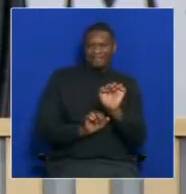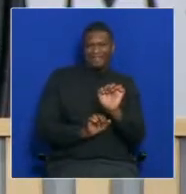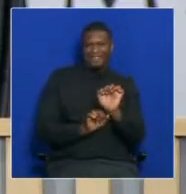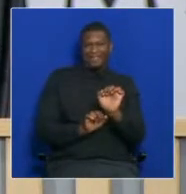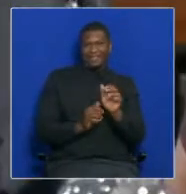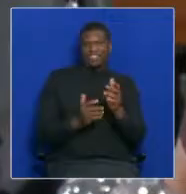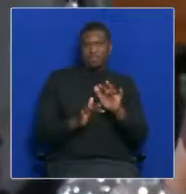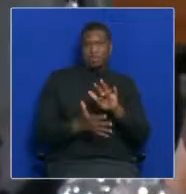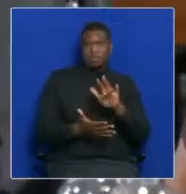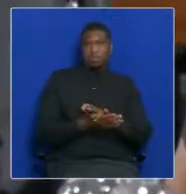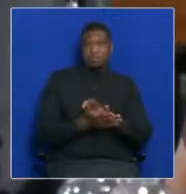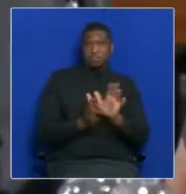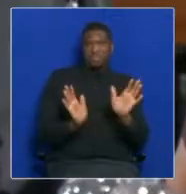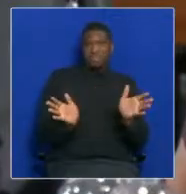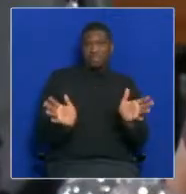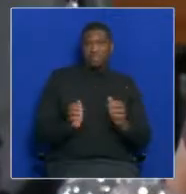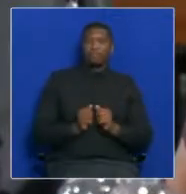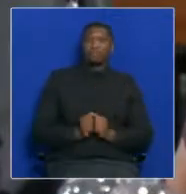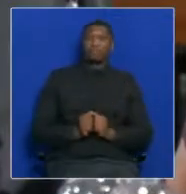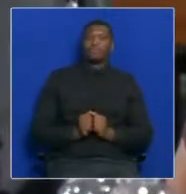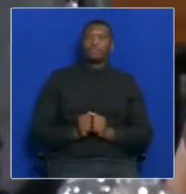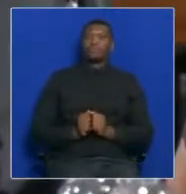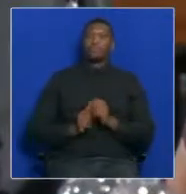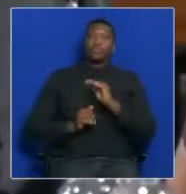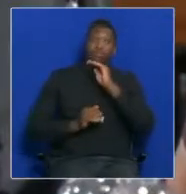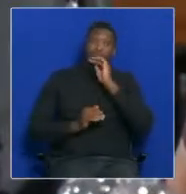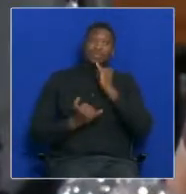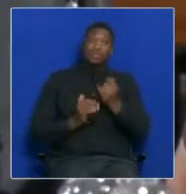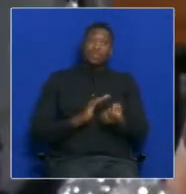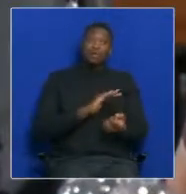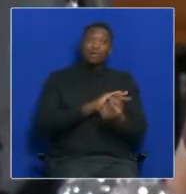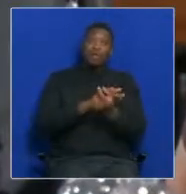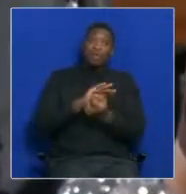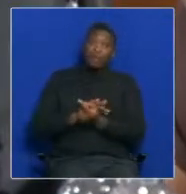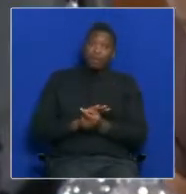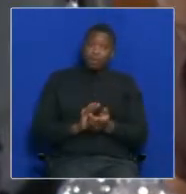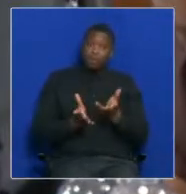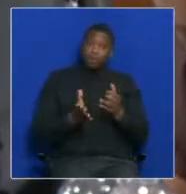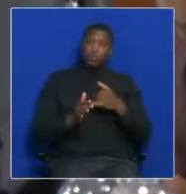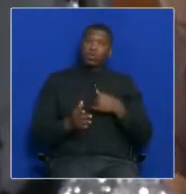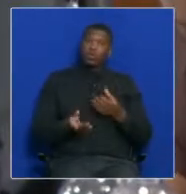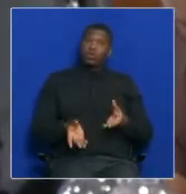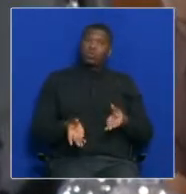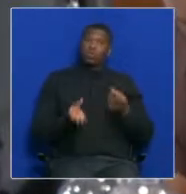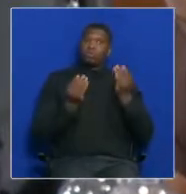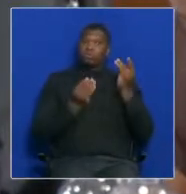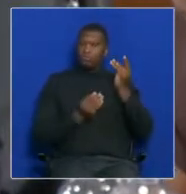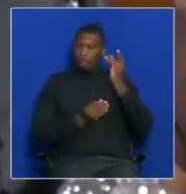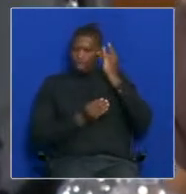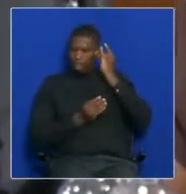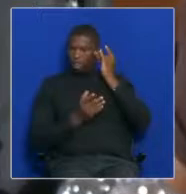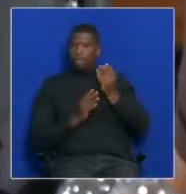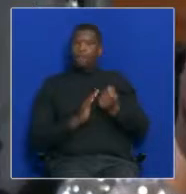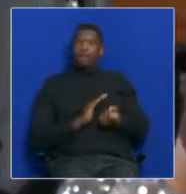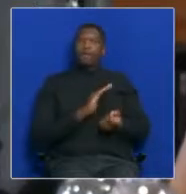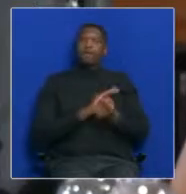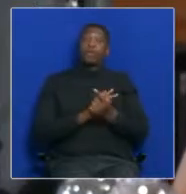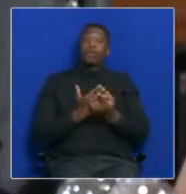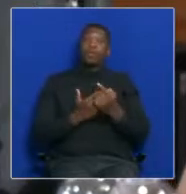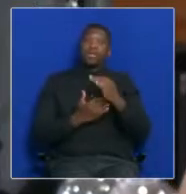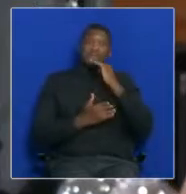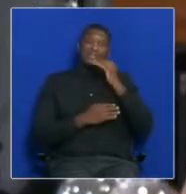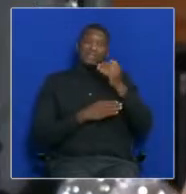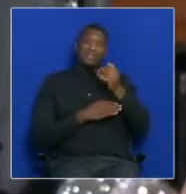authorized. So in this instance, you are now finding out that there is Chief Perumal is issuing